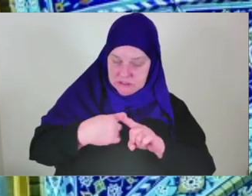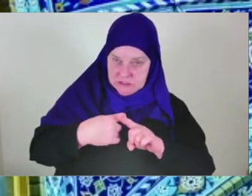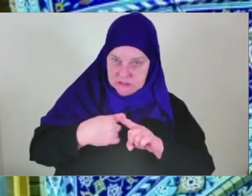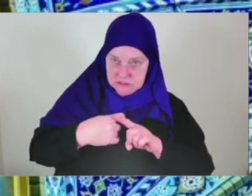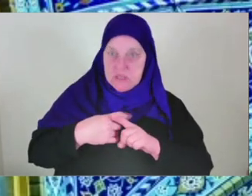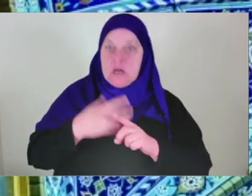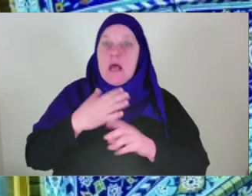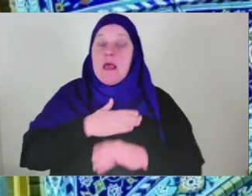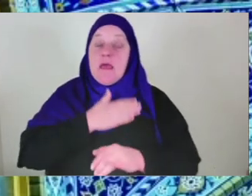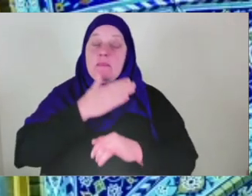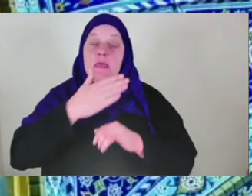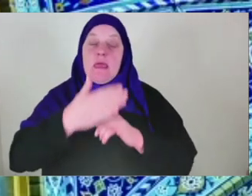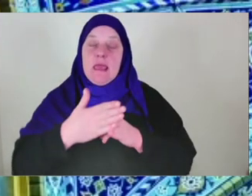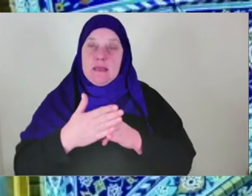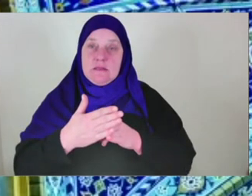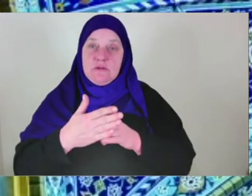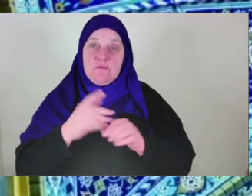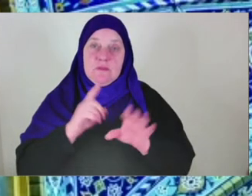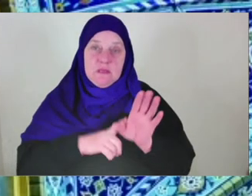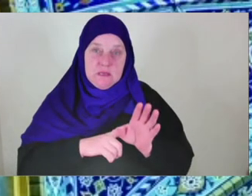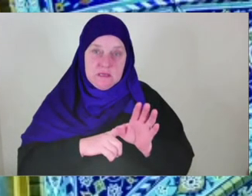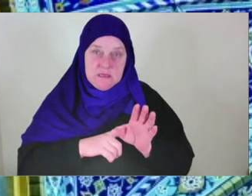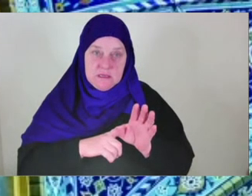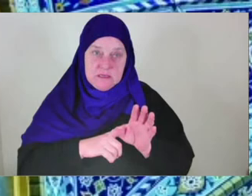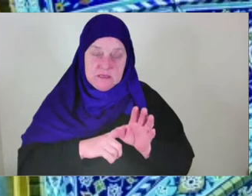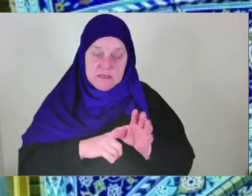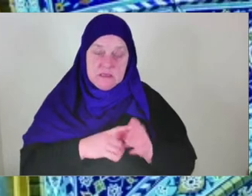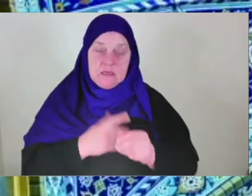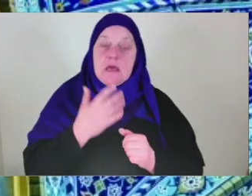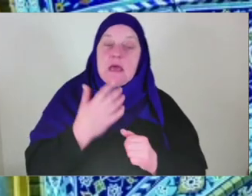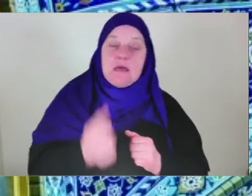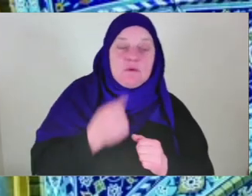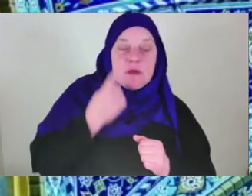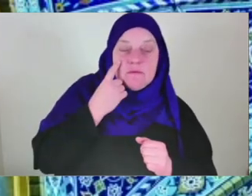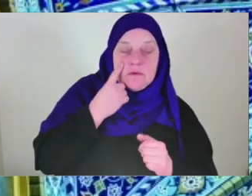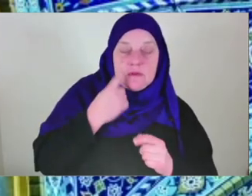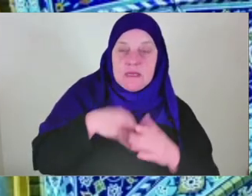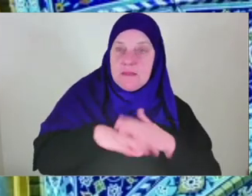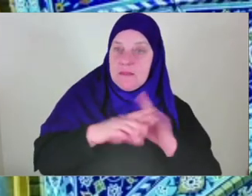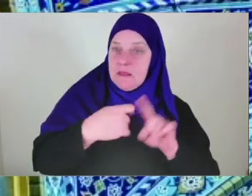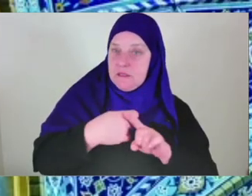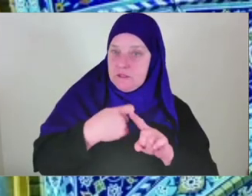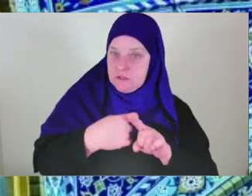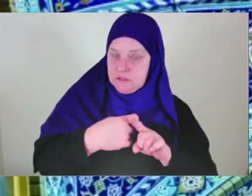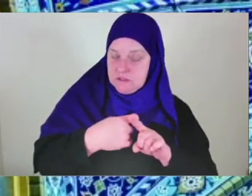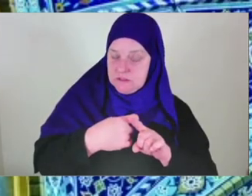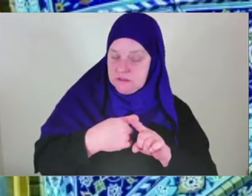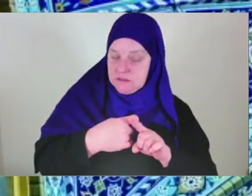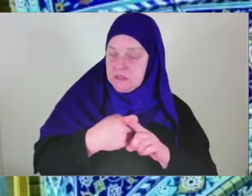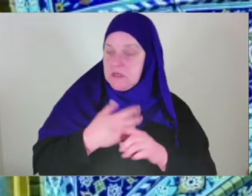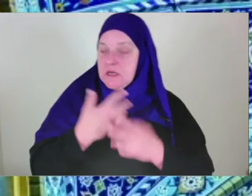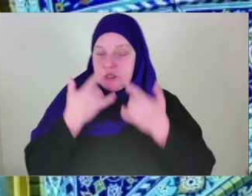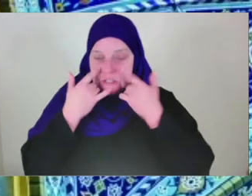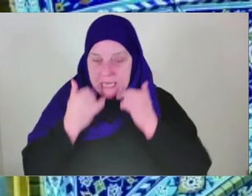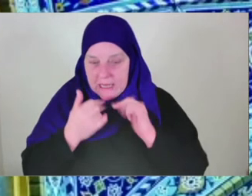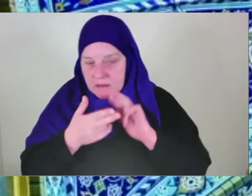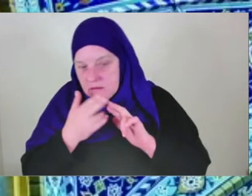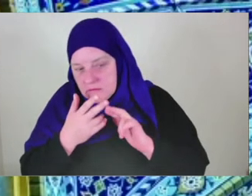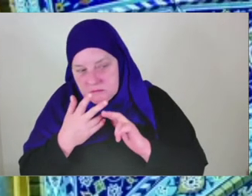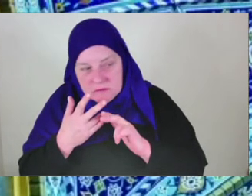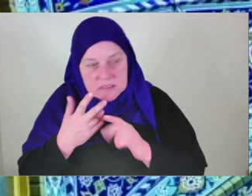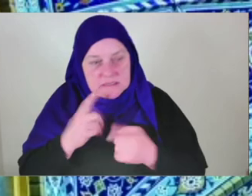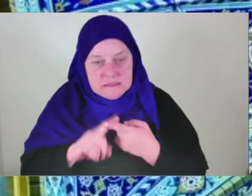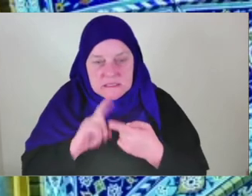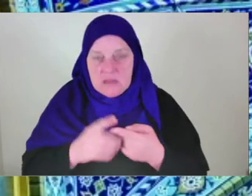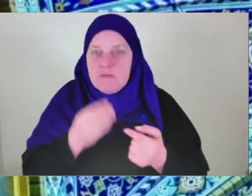bought 10 kilos sack of rice. Let's say 2 kilos of it is still there. In the fridge, there are some fruit